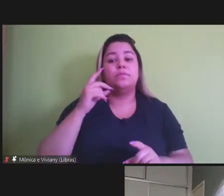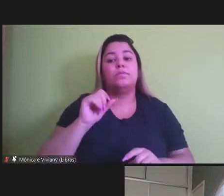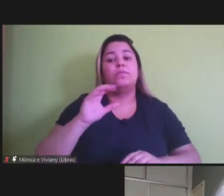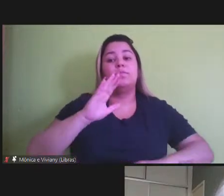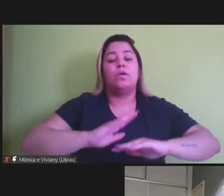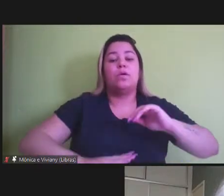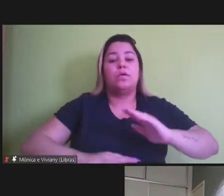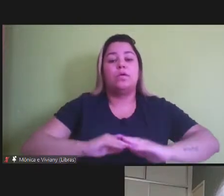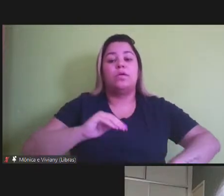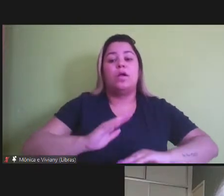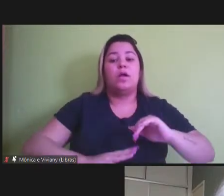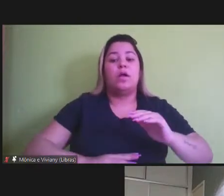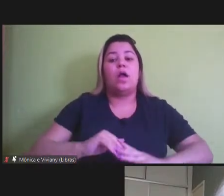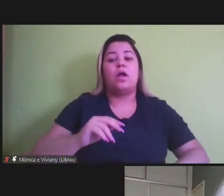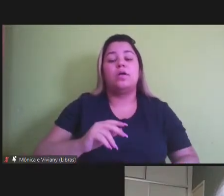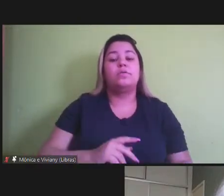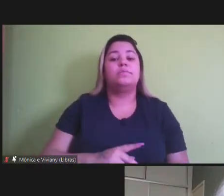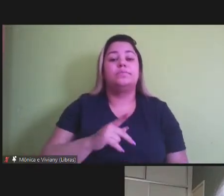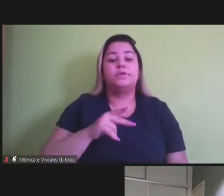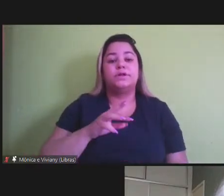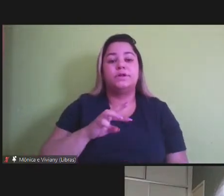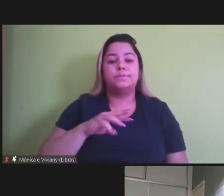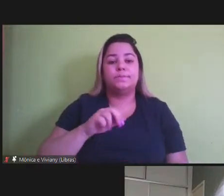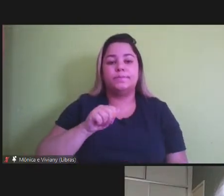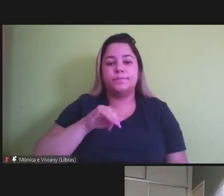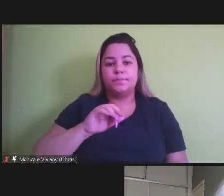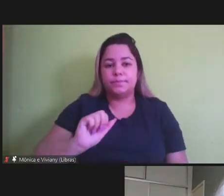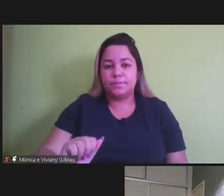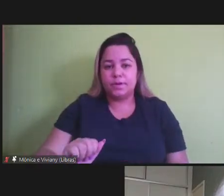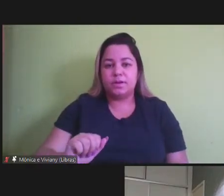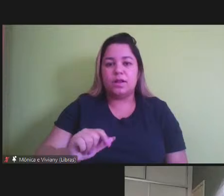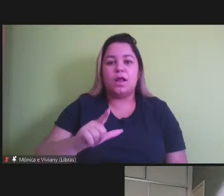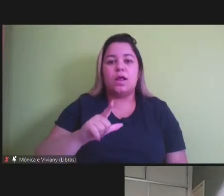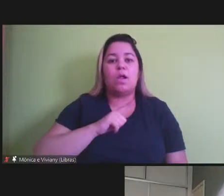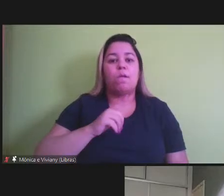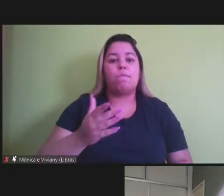action that is interprofessional in the primary health care of SUS,